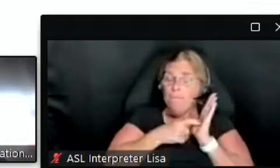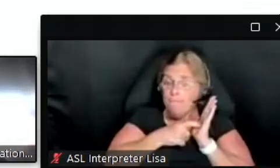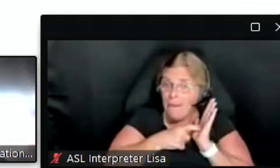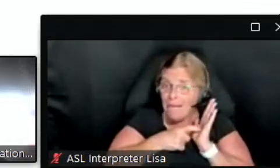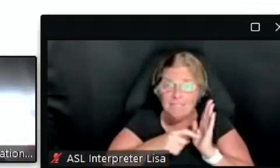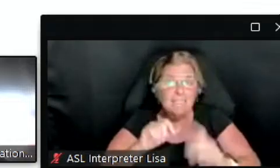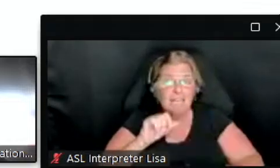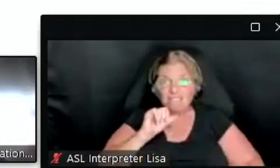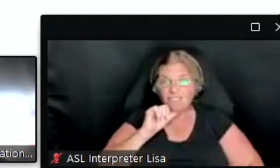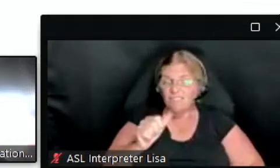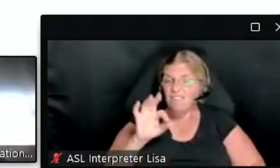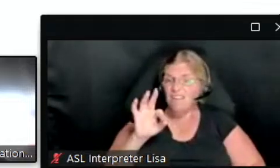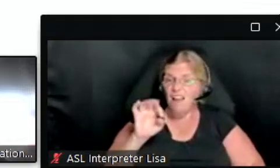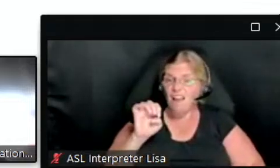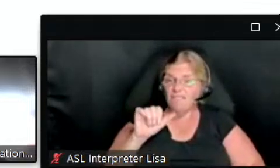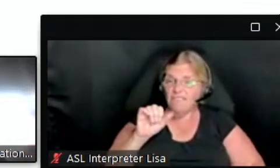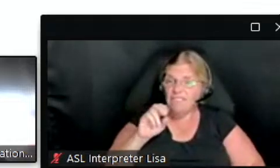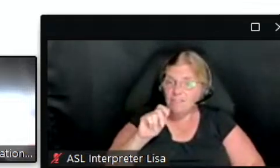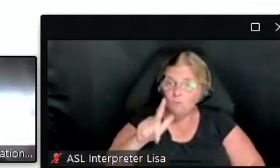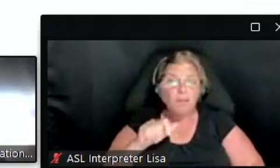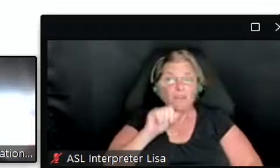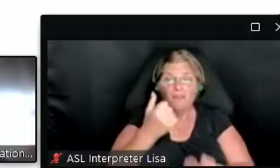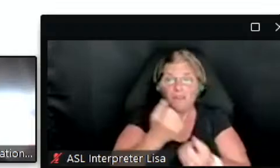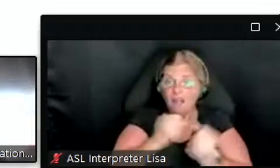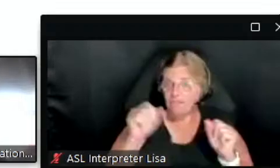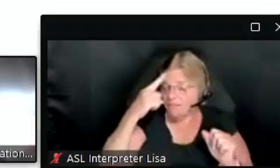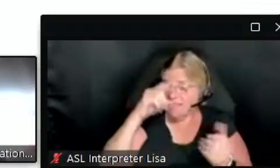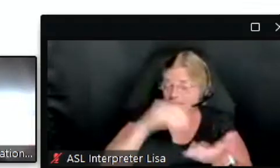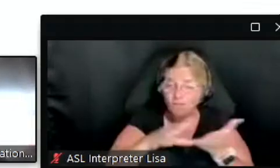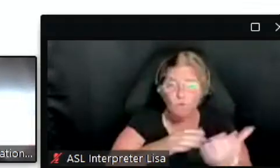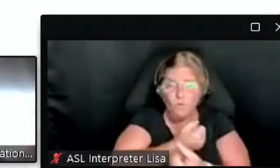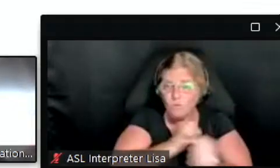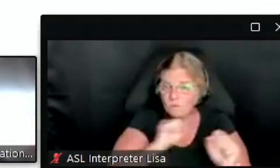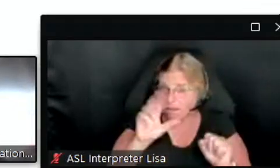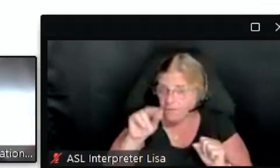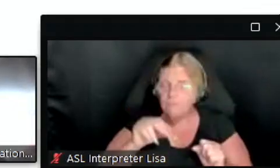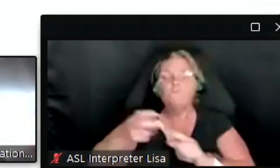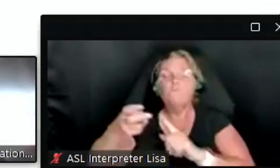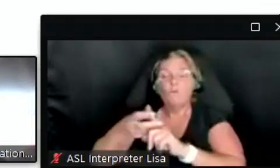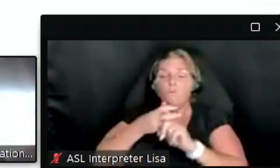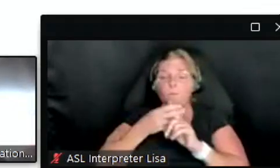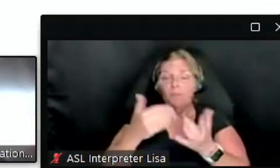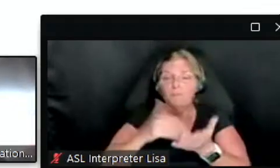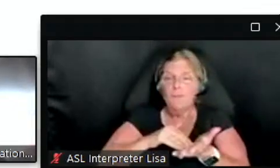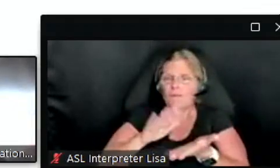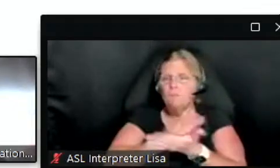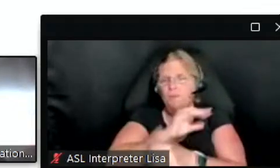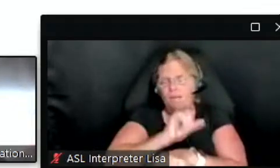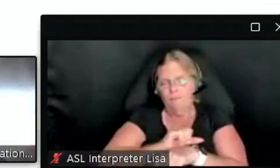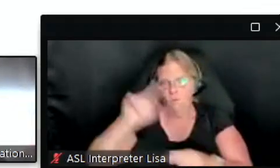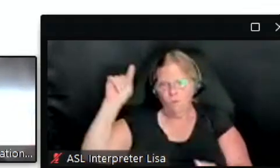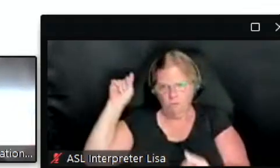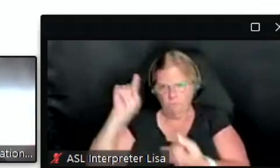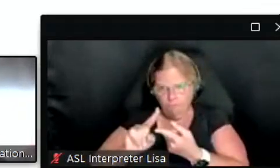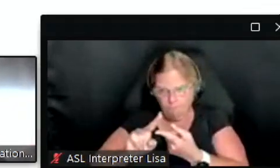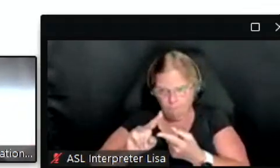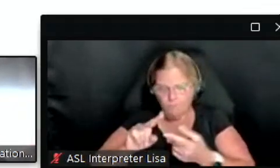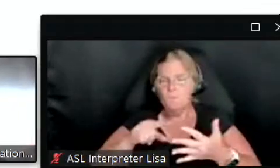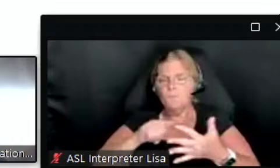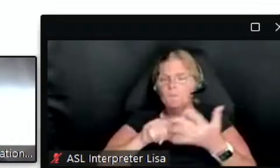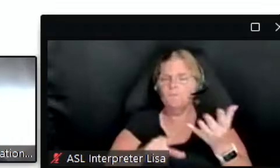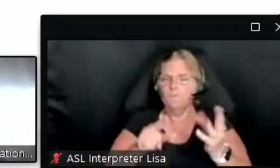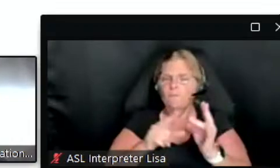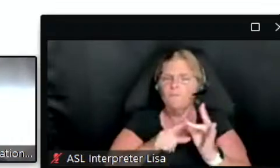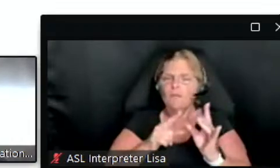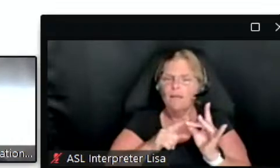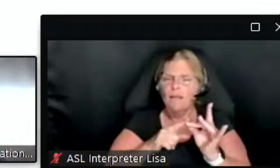safe for students and staff. For recruitment again, decreasing the paperwork and need for special